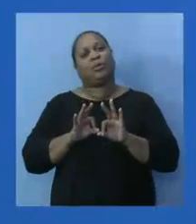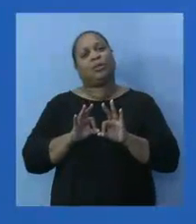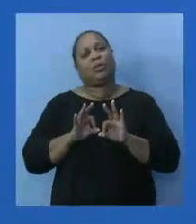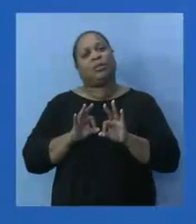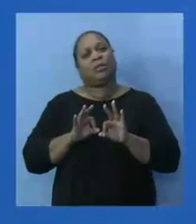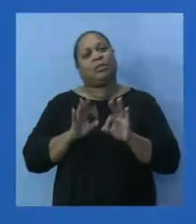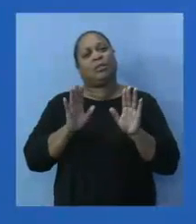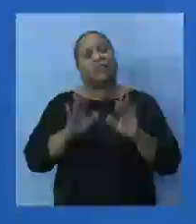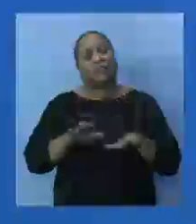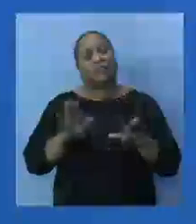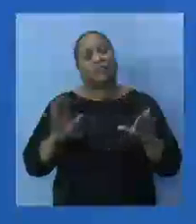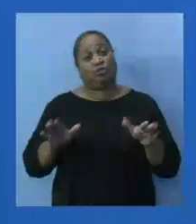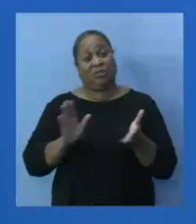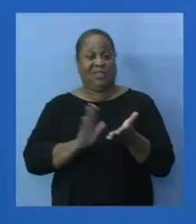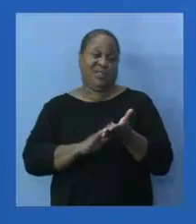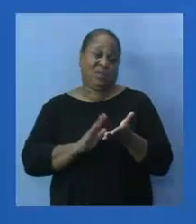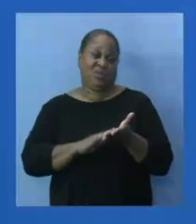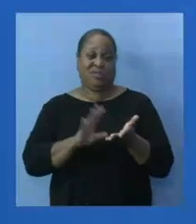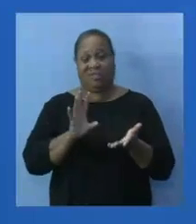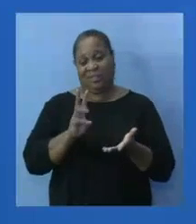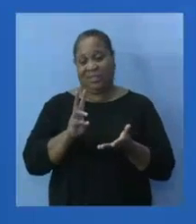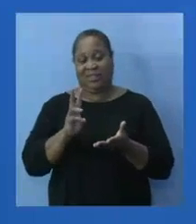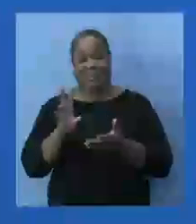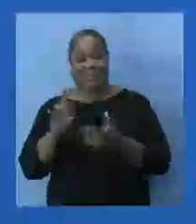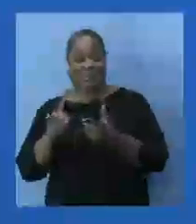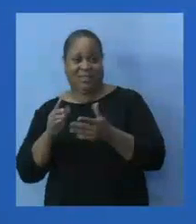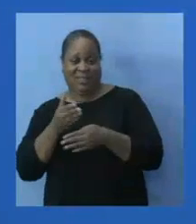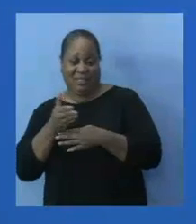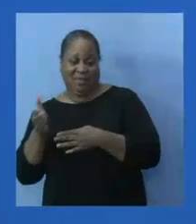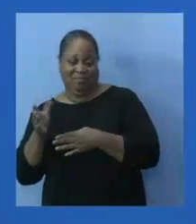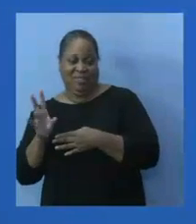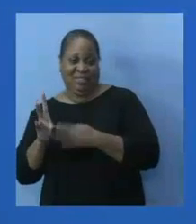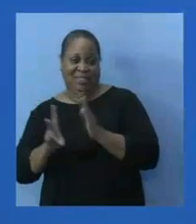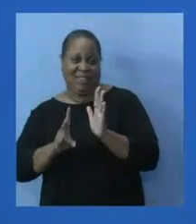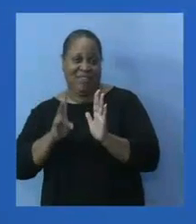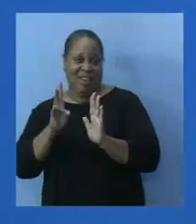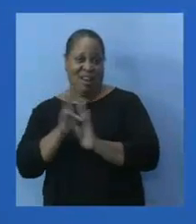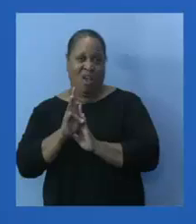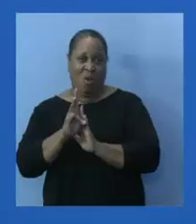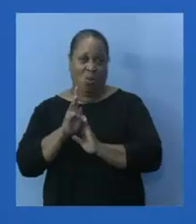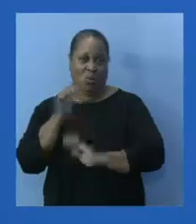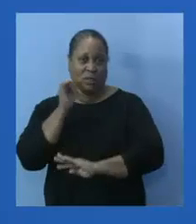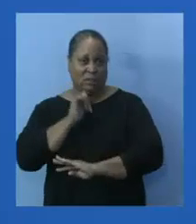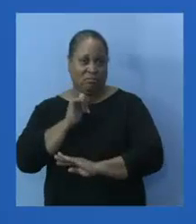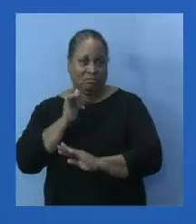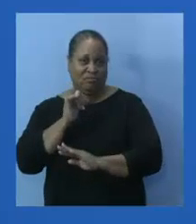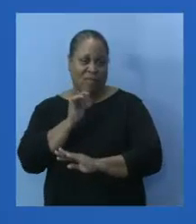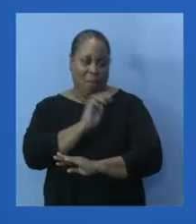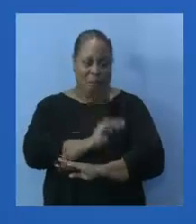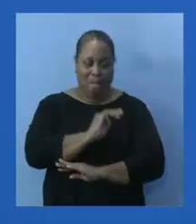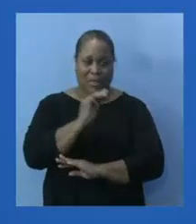in school probably, 6 or 7 hours a day, so it would certainly